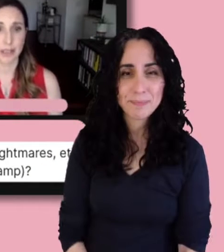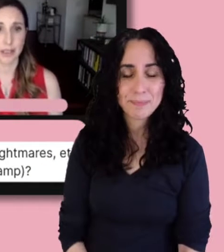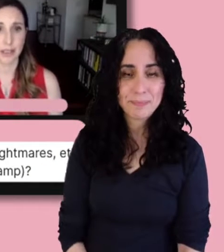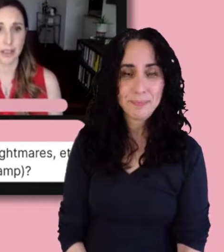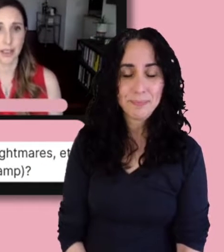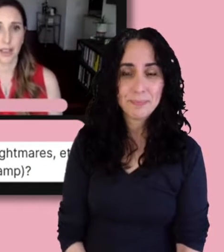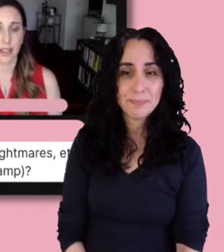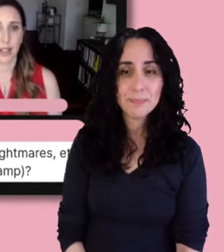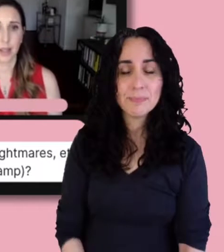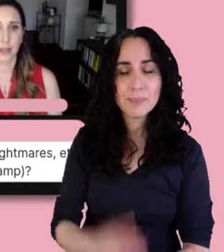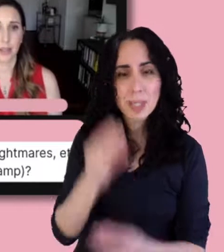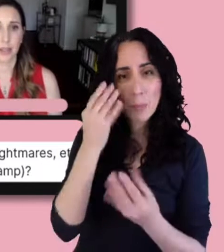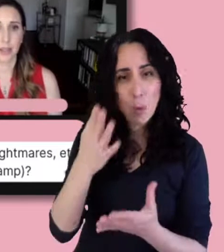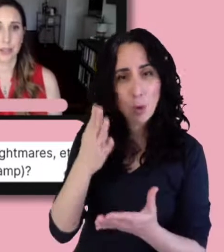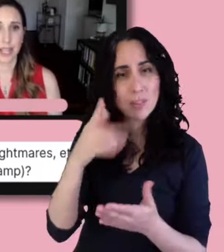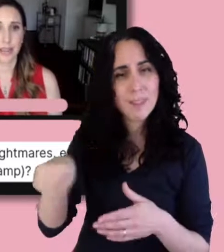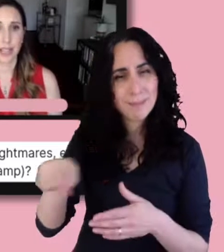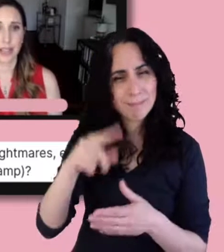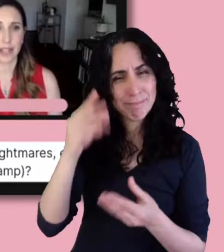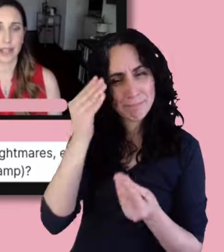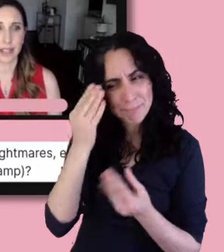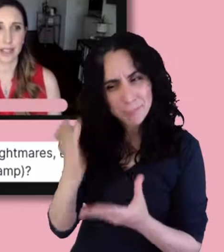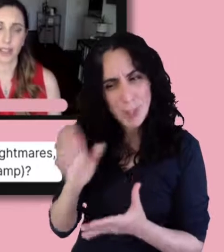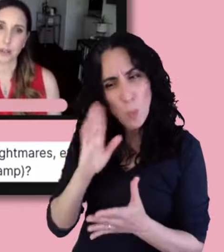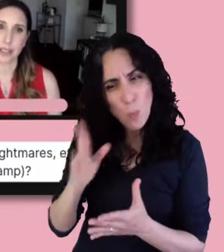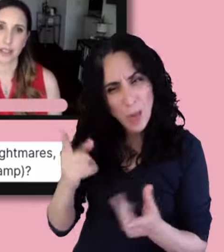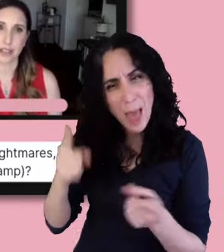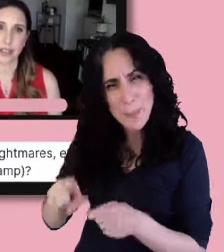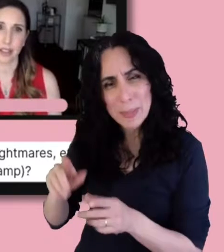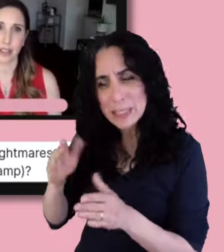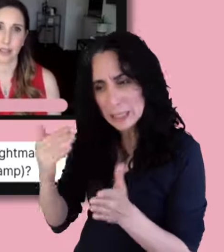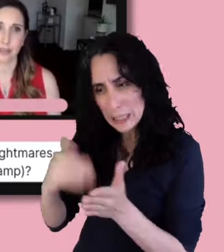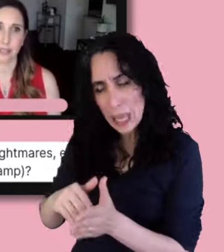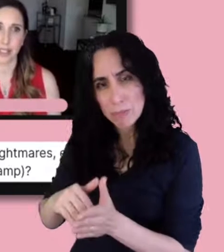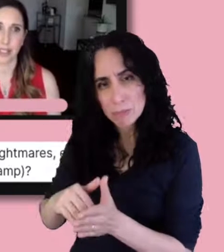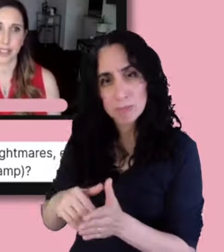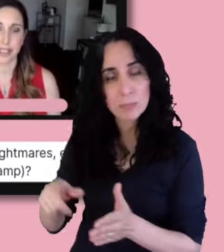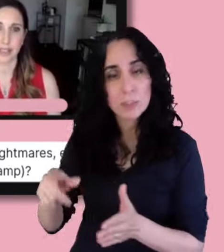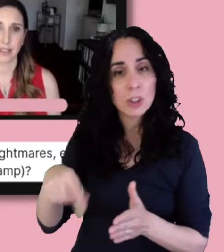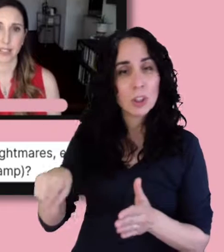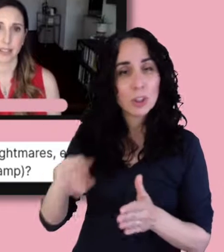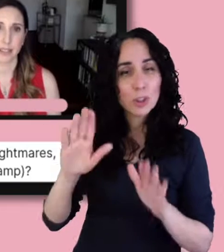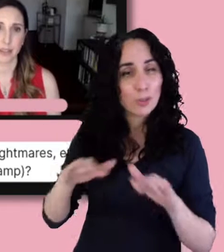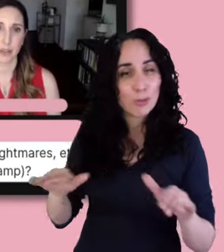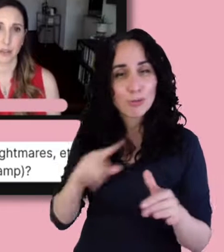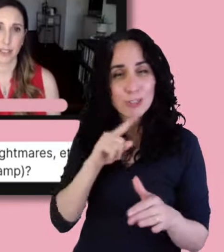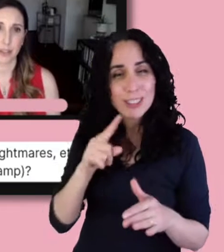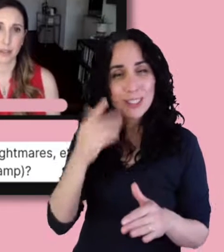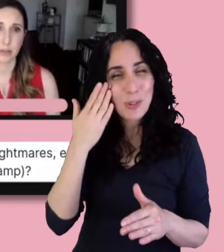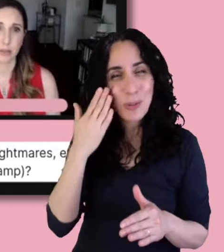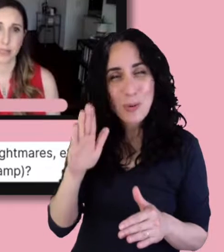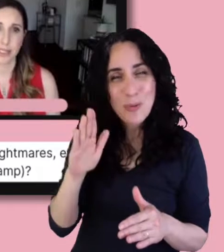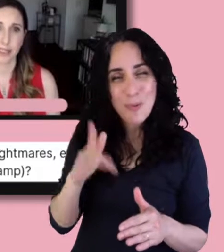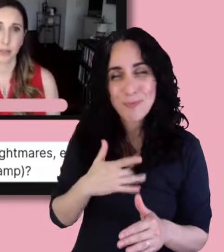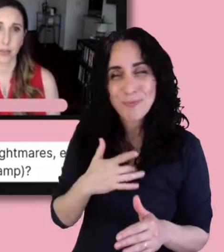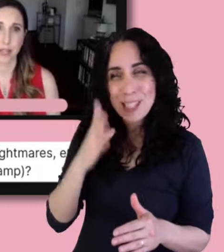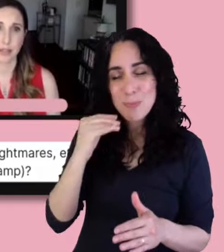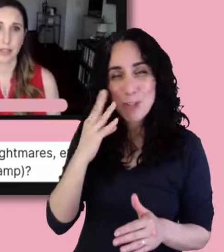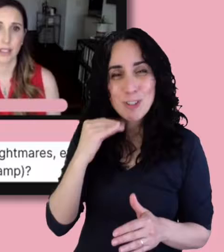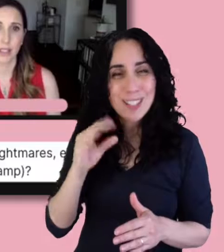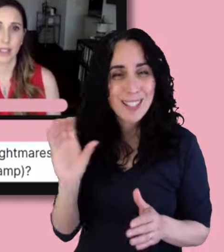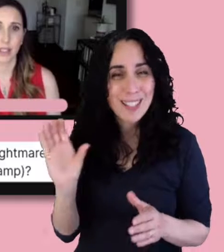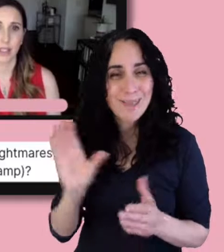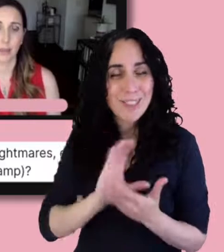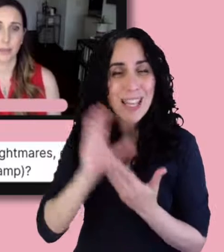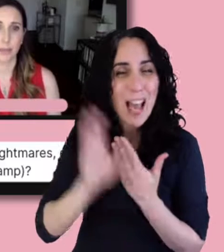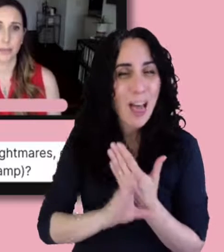again. Children have, I think, a little bit less of an idea of the calendar than we do in some ways.